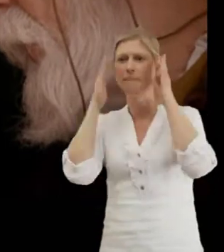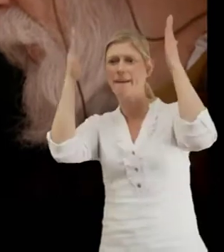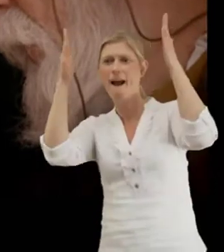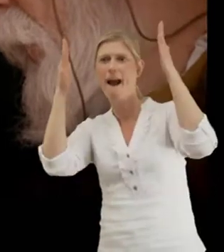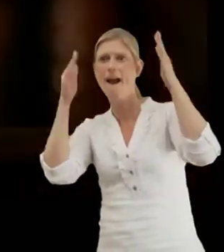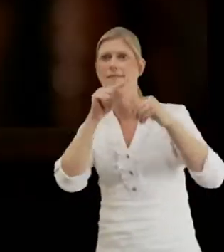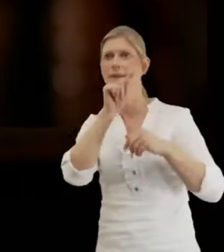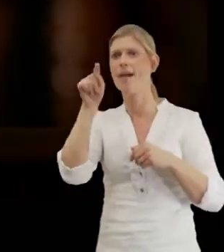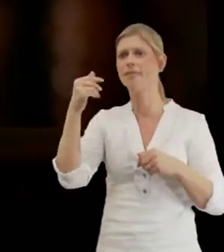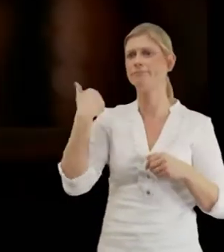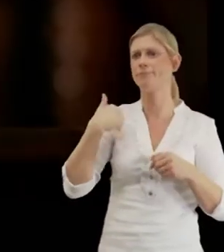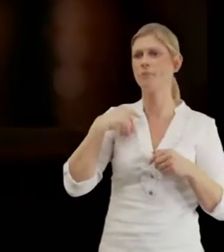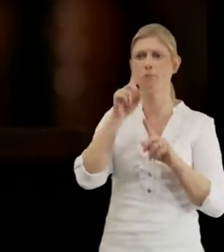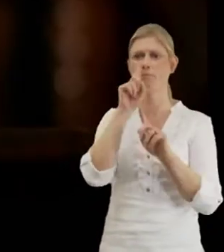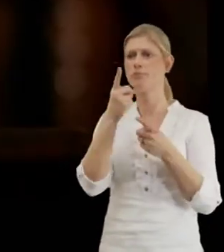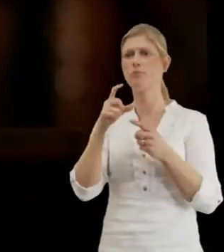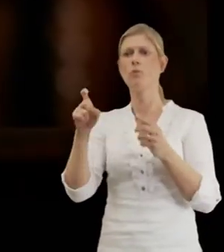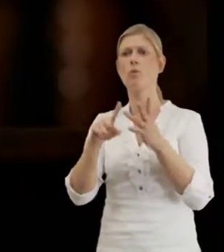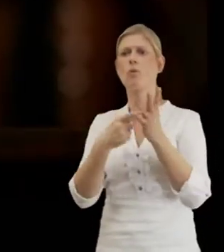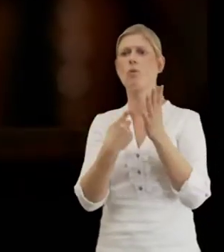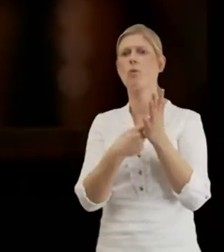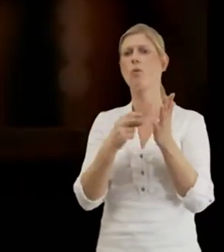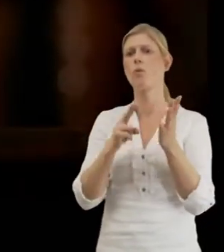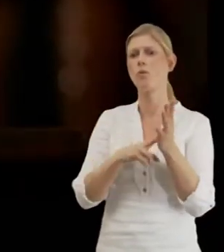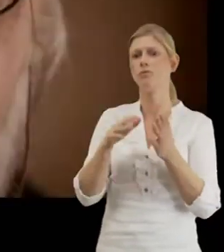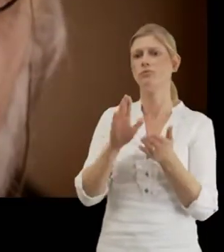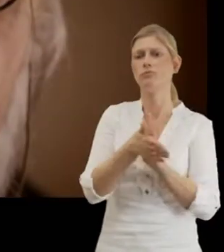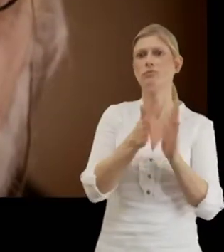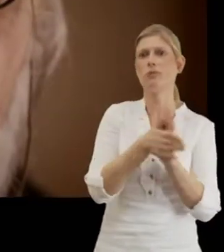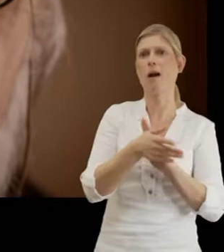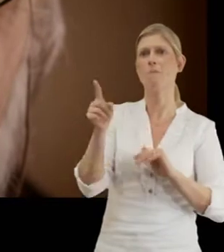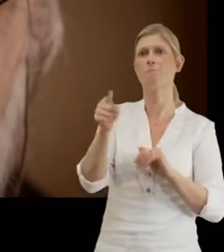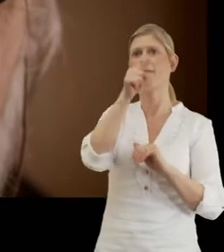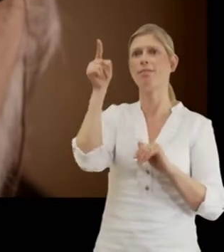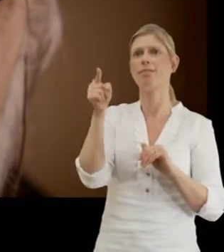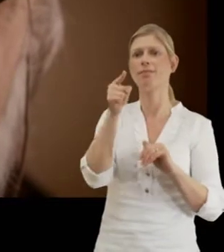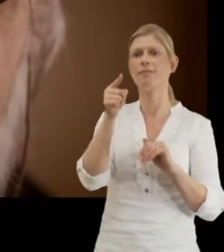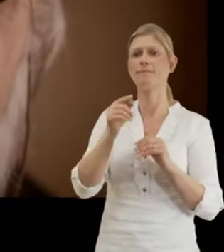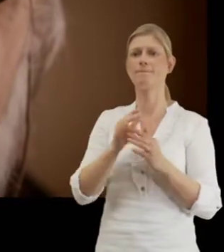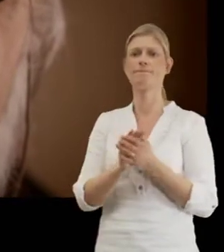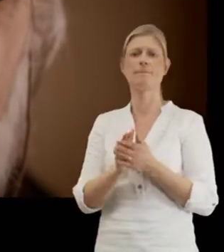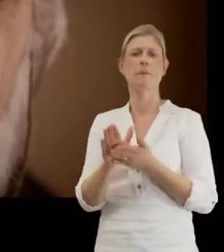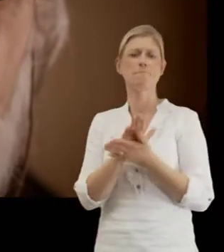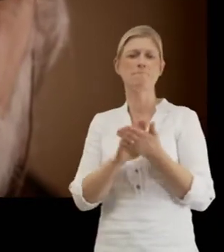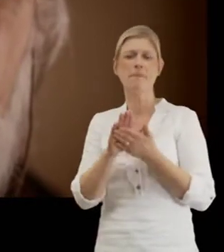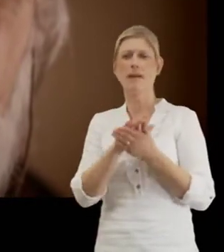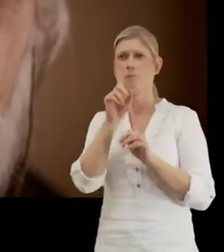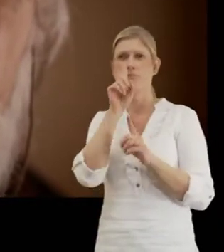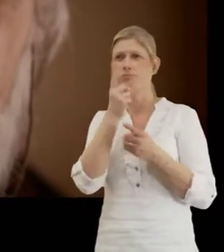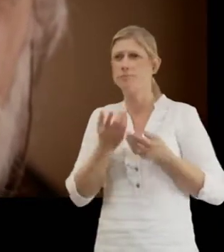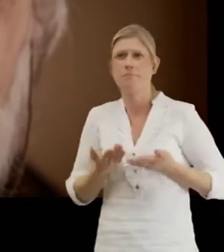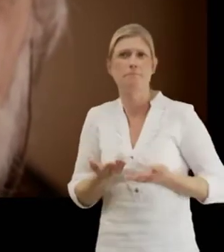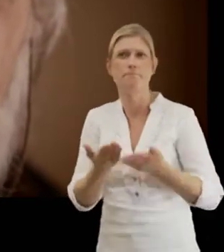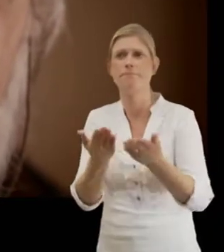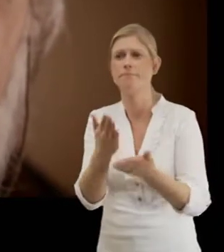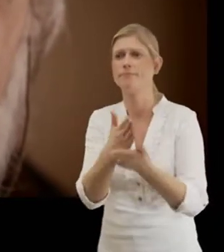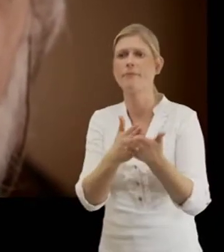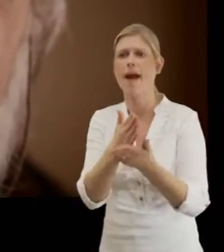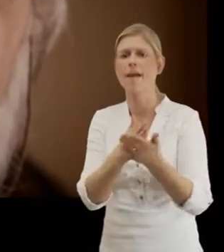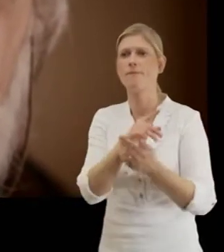and other persons could not get any corn ground at the windmills, and so could not bake any bread for